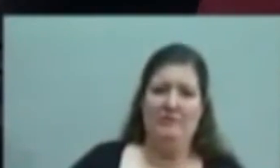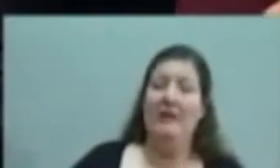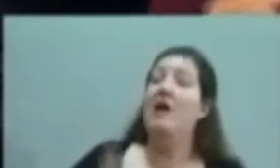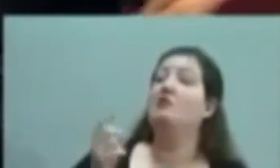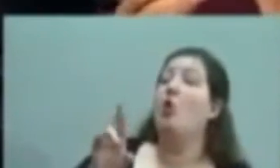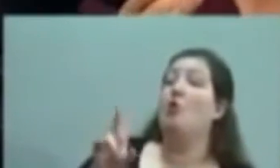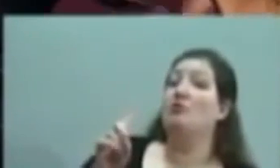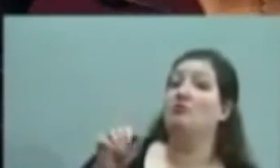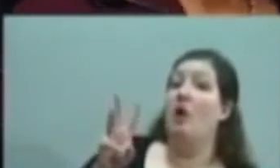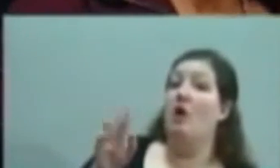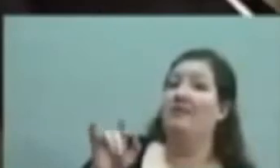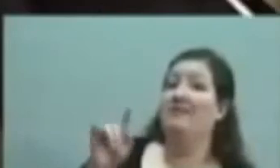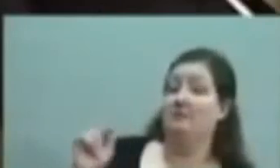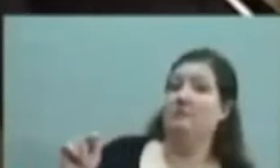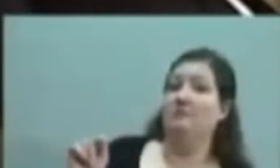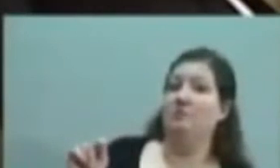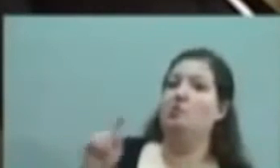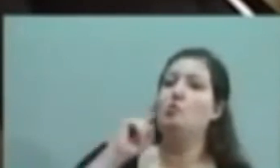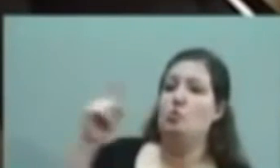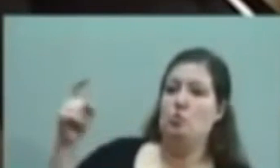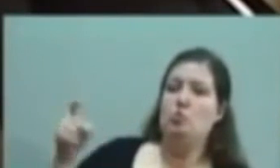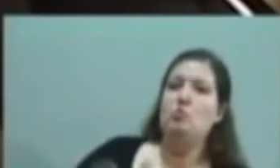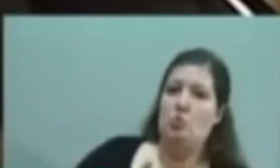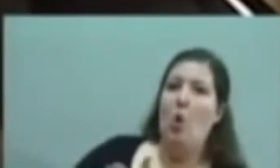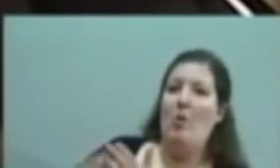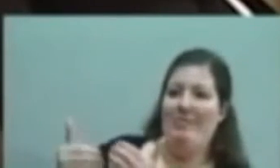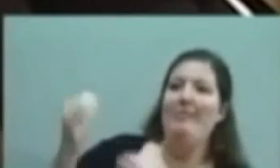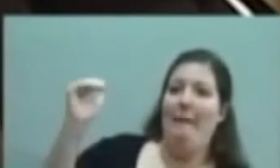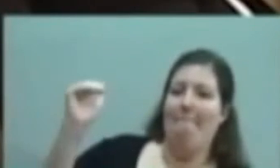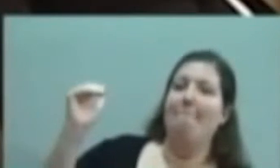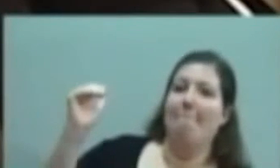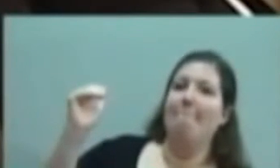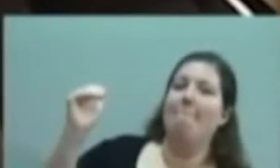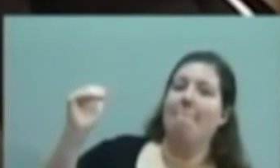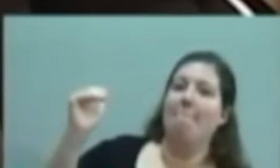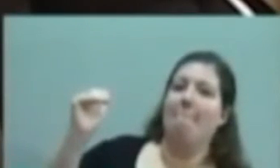that chart indicates the gap that exists. So